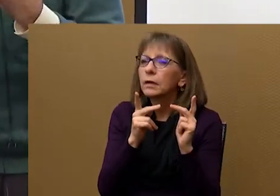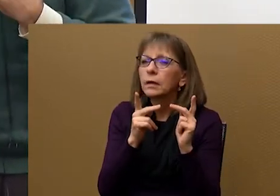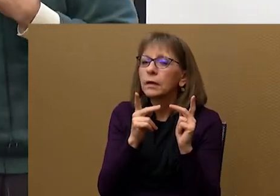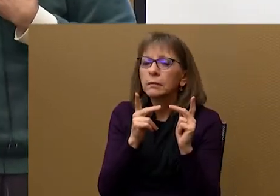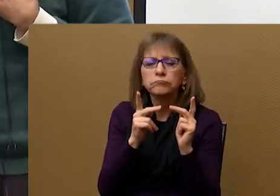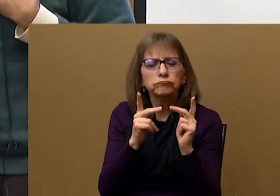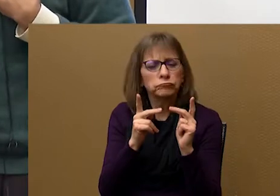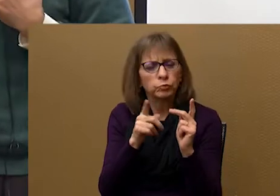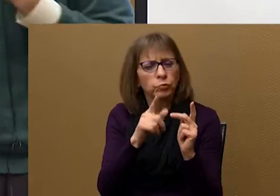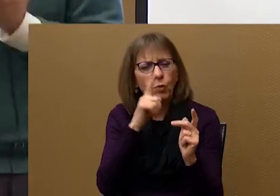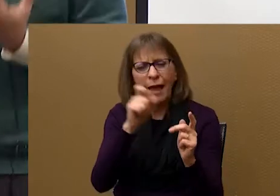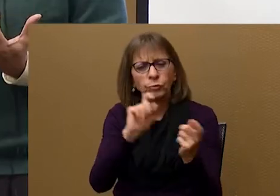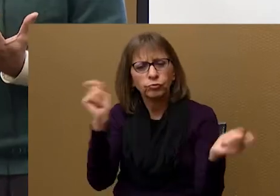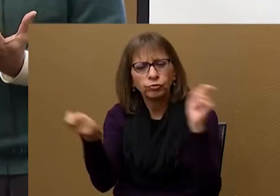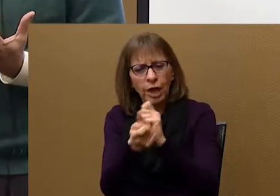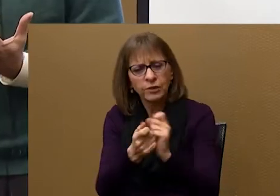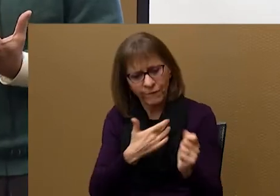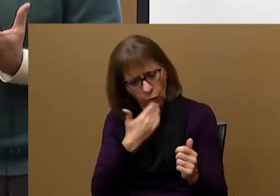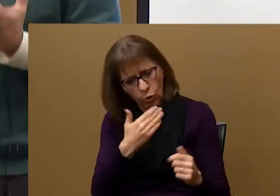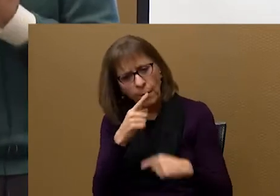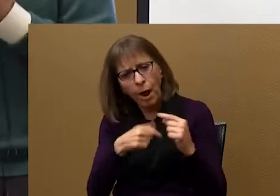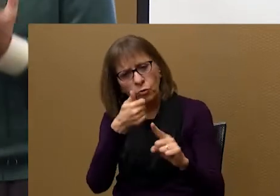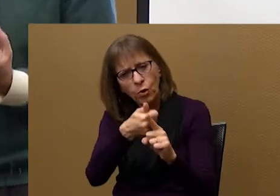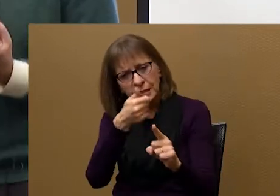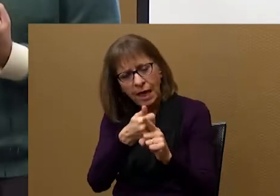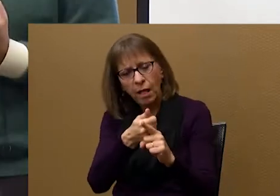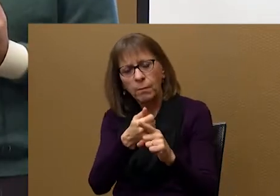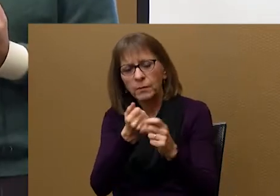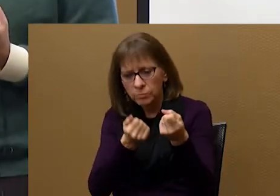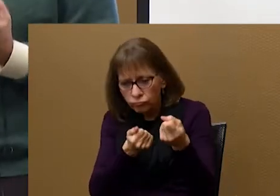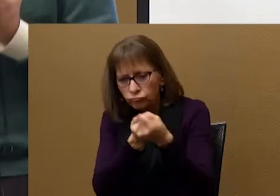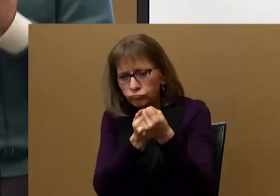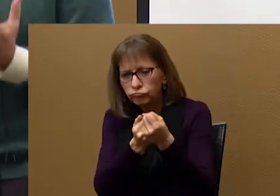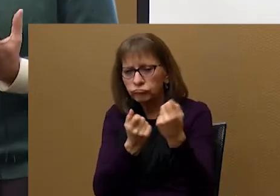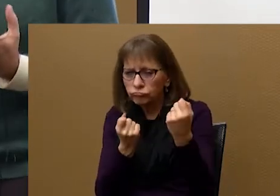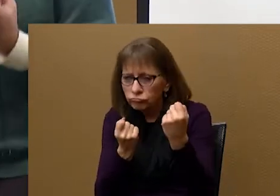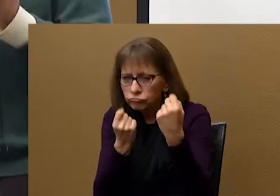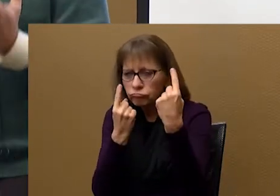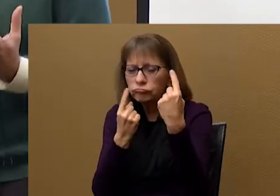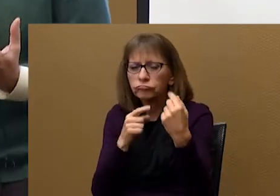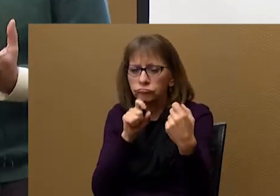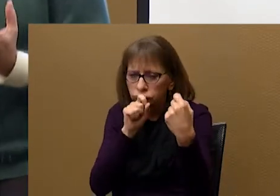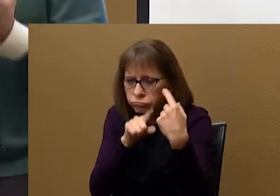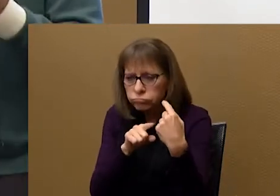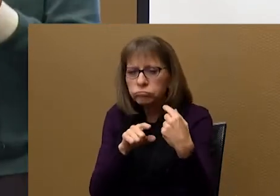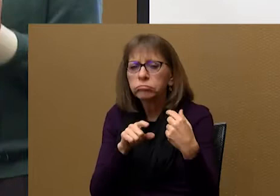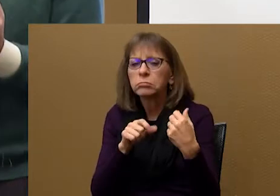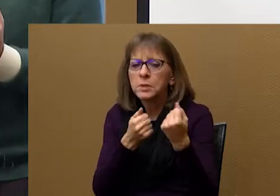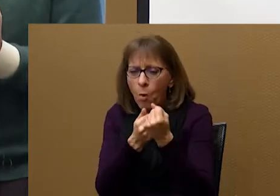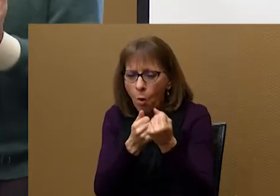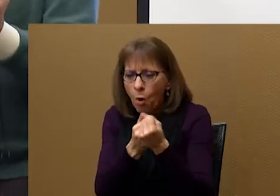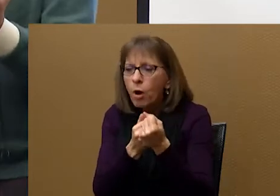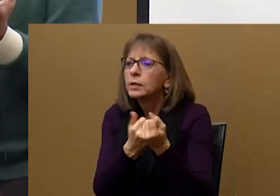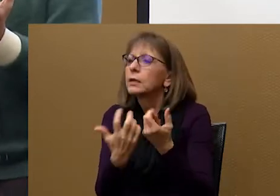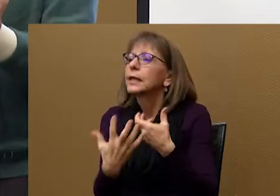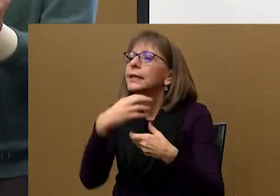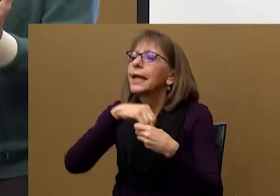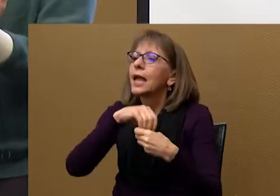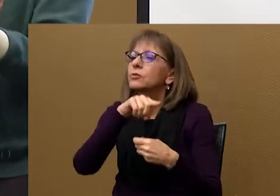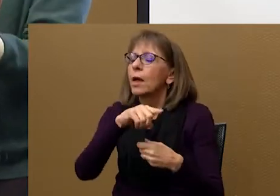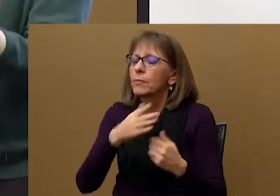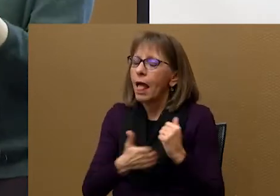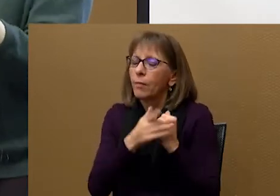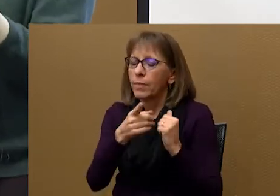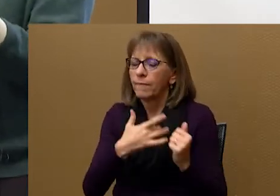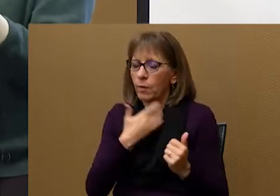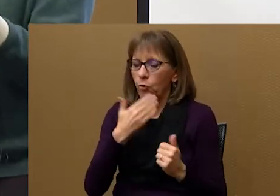people, in essence, not change, feel good who they are, empathy, validation, support, all the things we